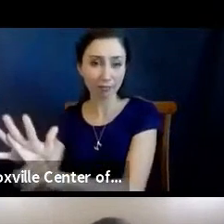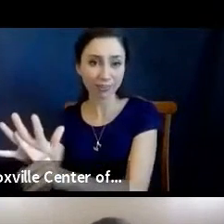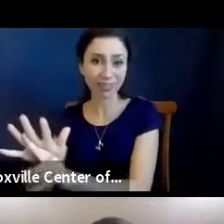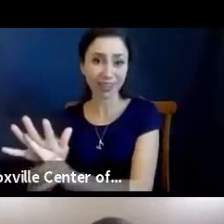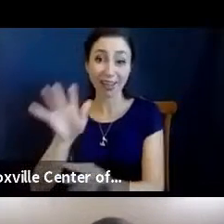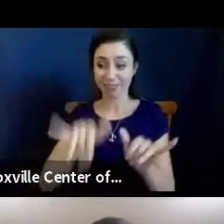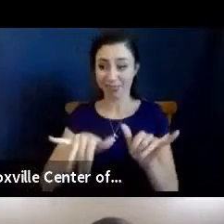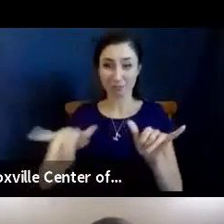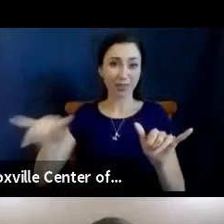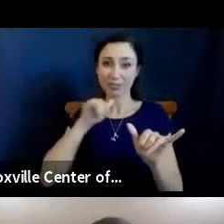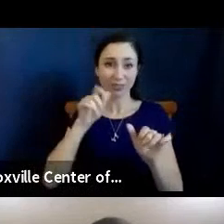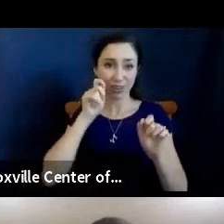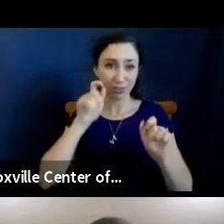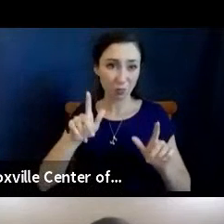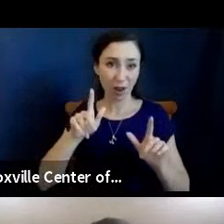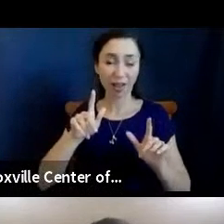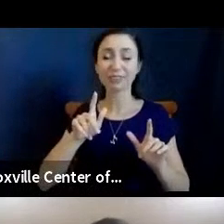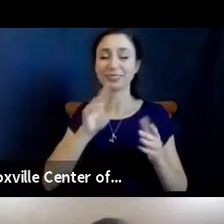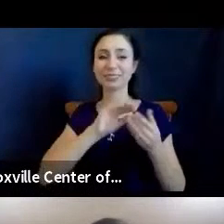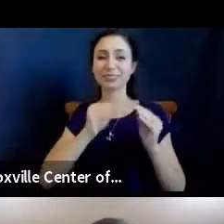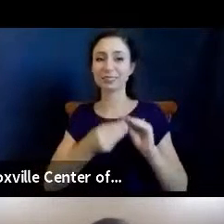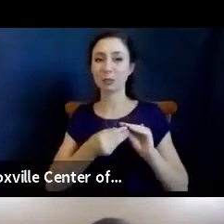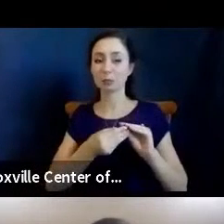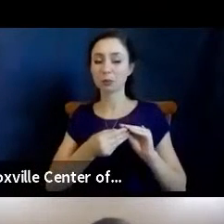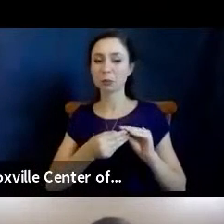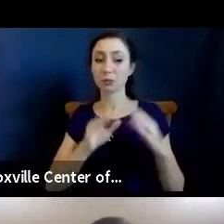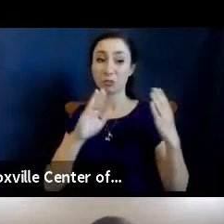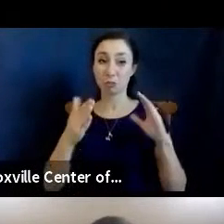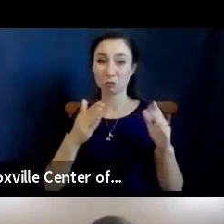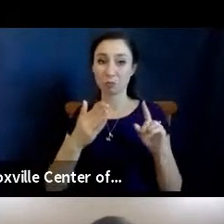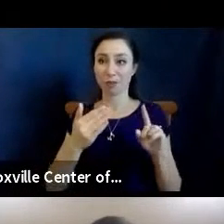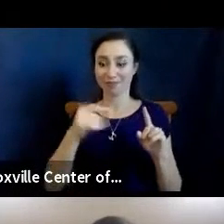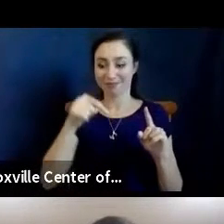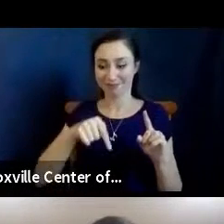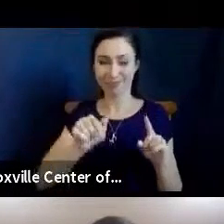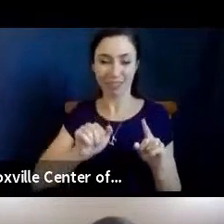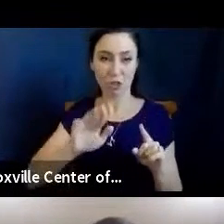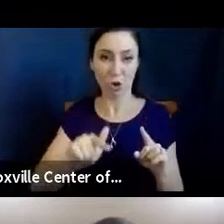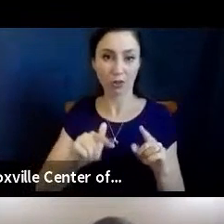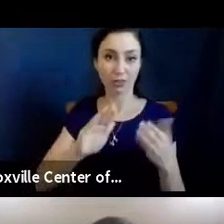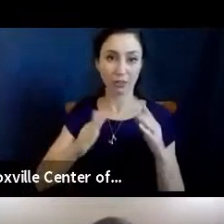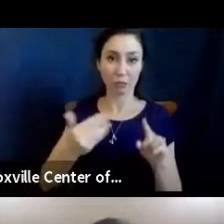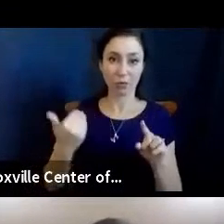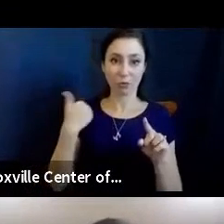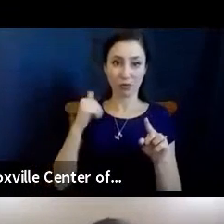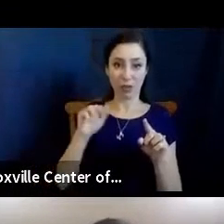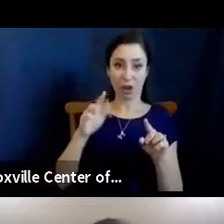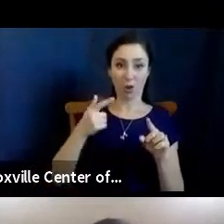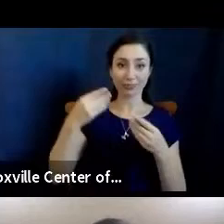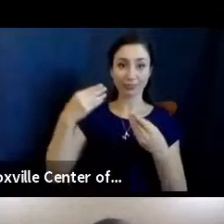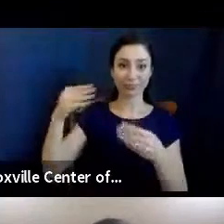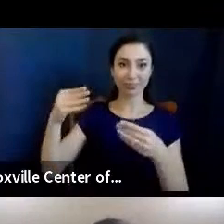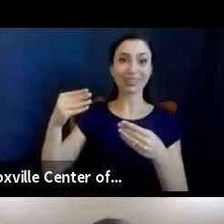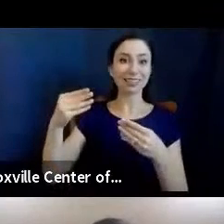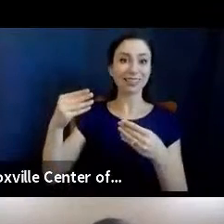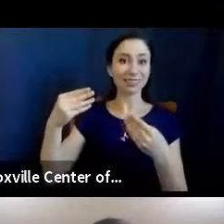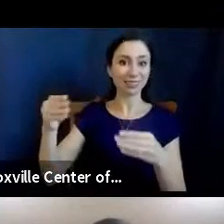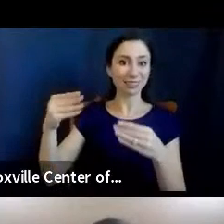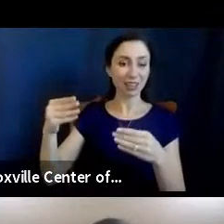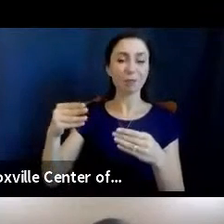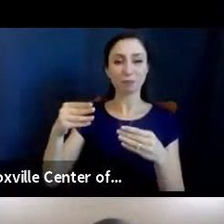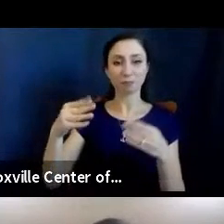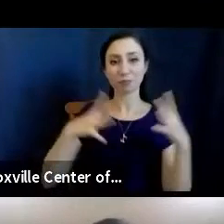following numbers are preliminary, but when we compare this August to last August in terms of sales tax receipts in Knox County, clothing stores are down